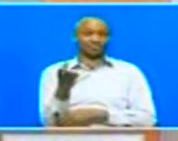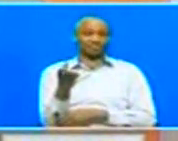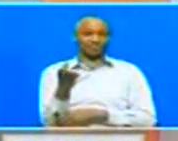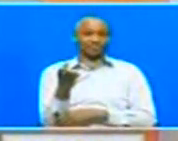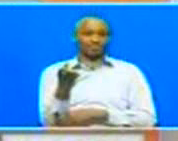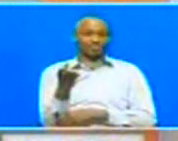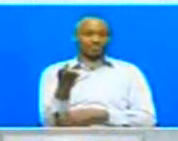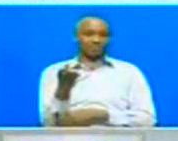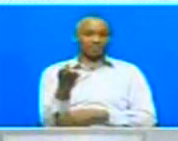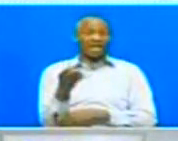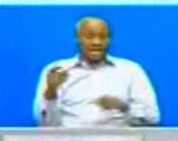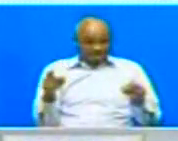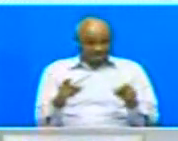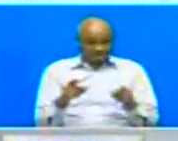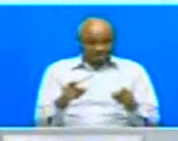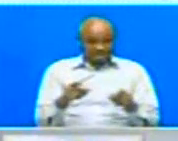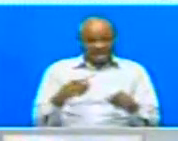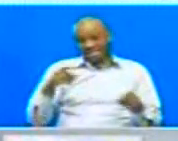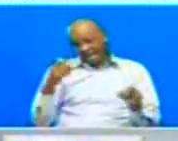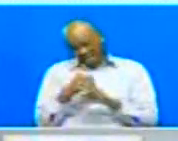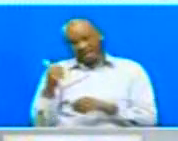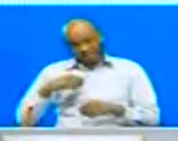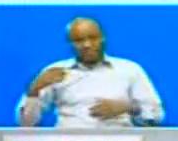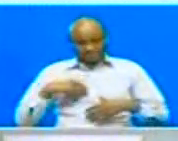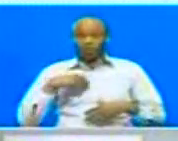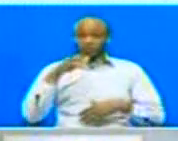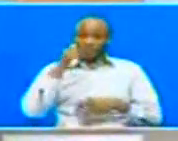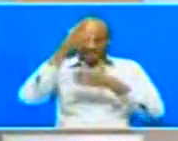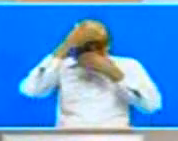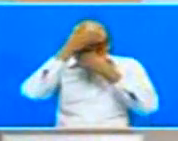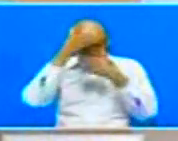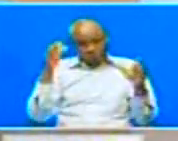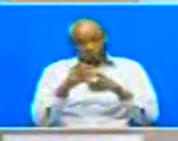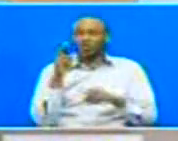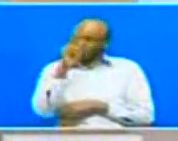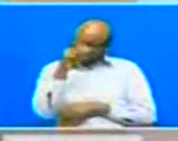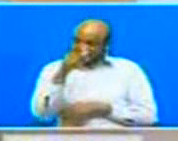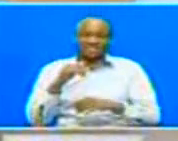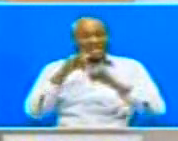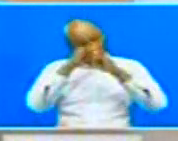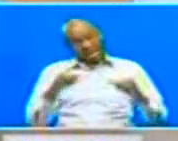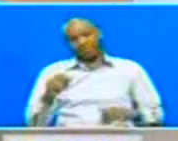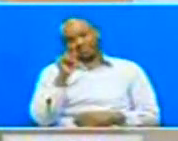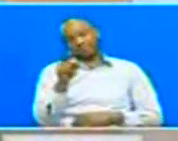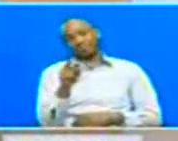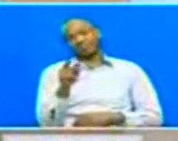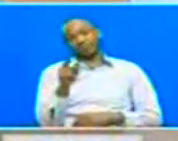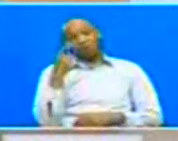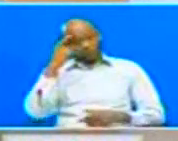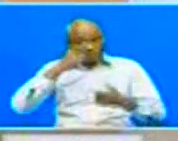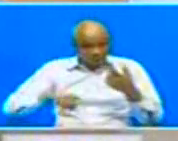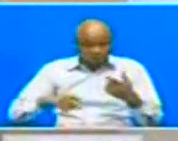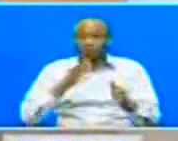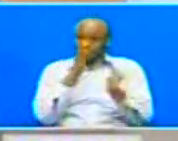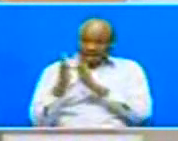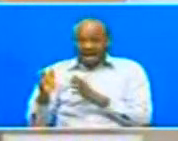in the facility, and several operatives of Al-Shabaab use the camp for